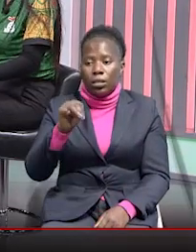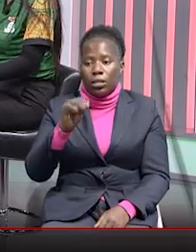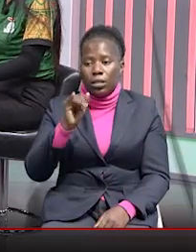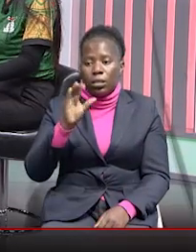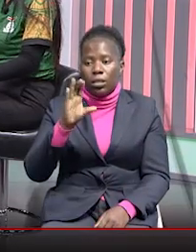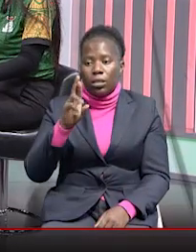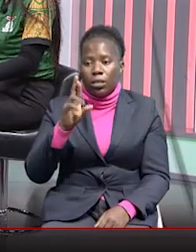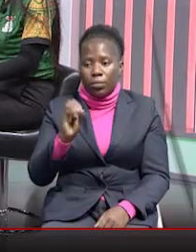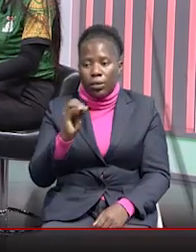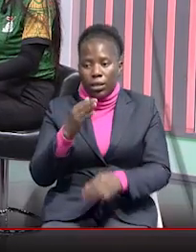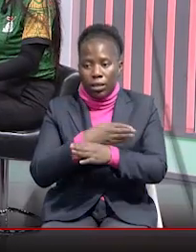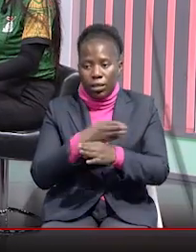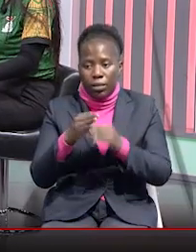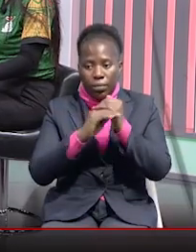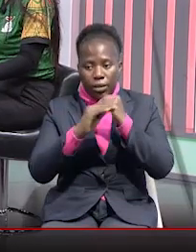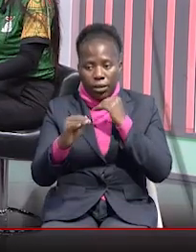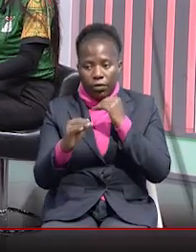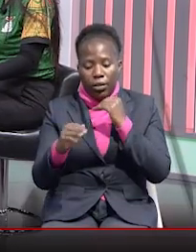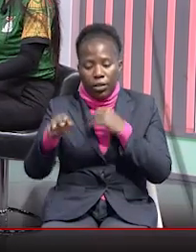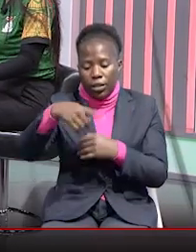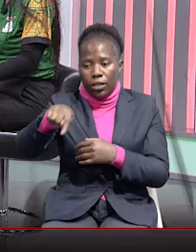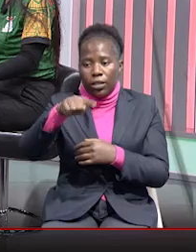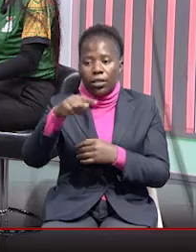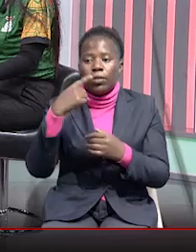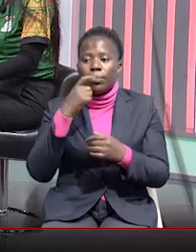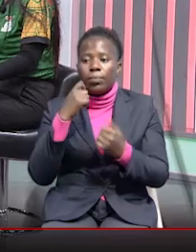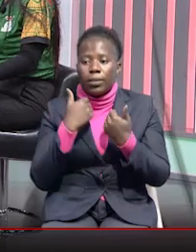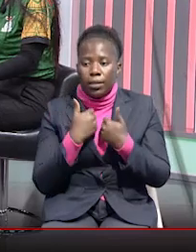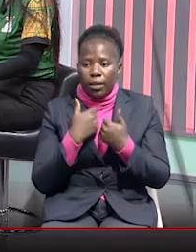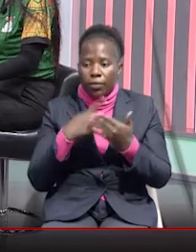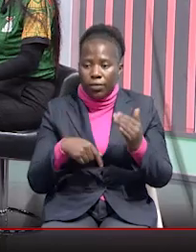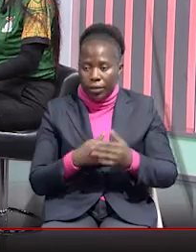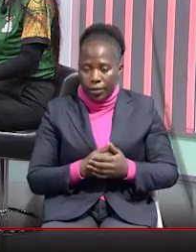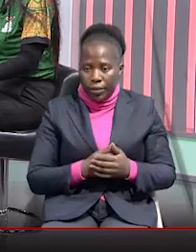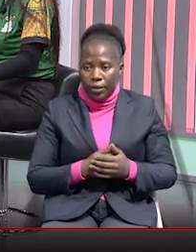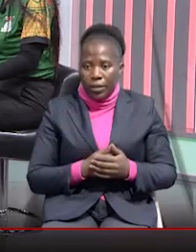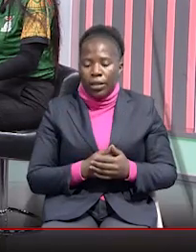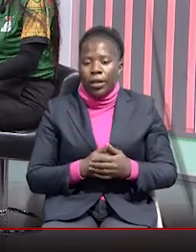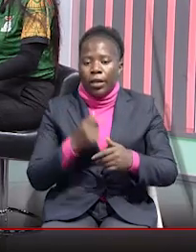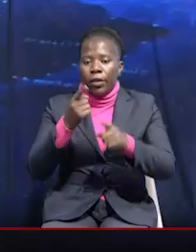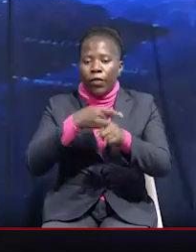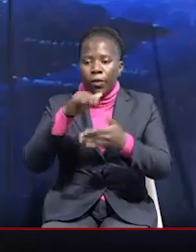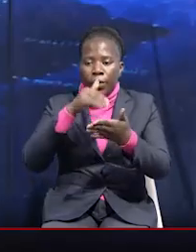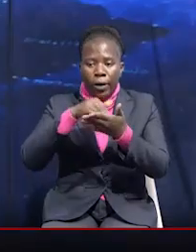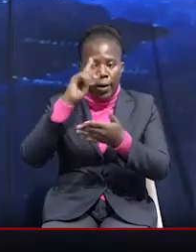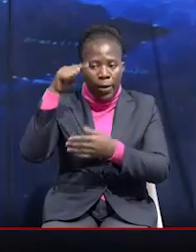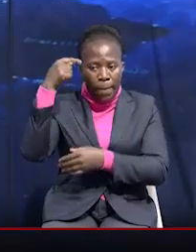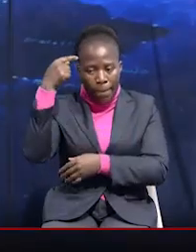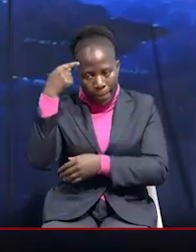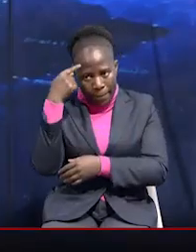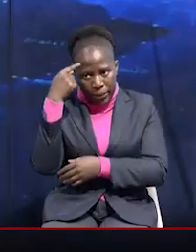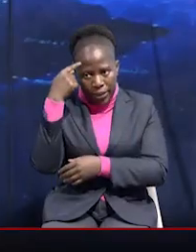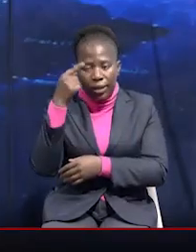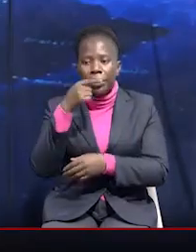need for us to have some beautiful incentives, especially coming from the central government point of view, where they